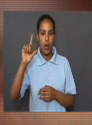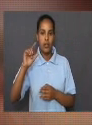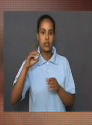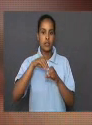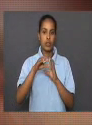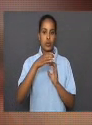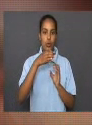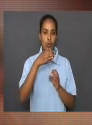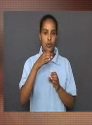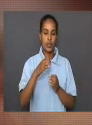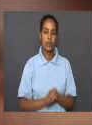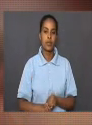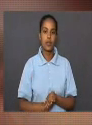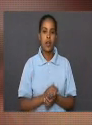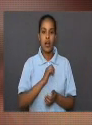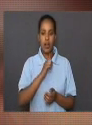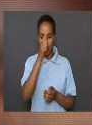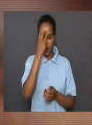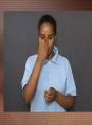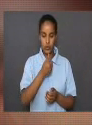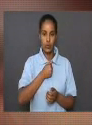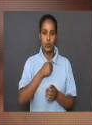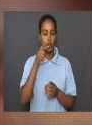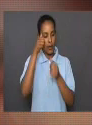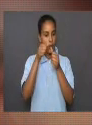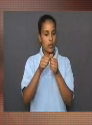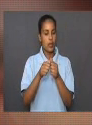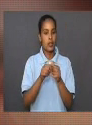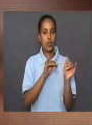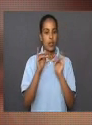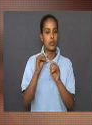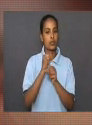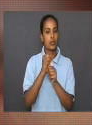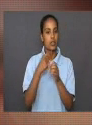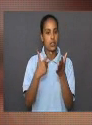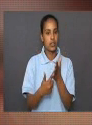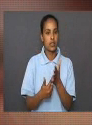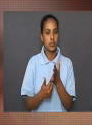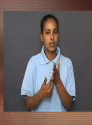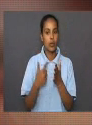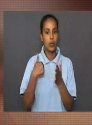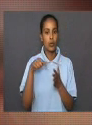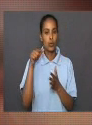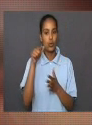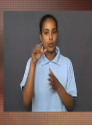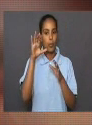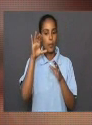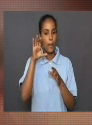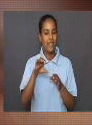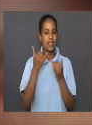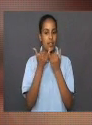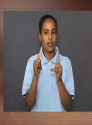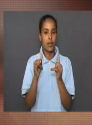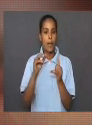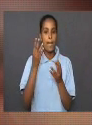solute. I'm sure you remember that in order to do this, we must divide the